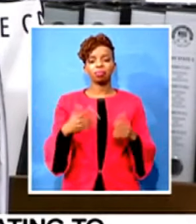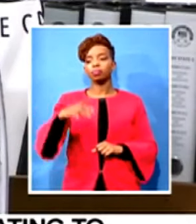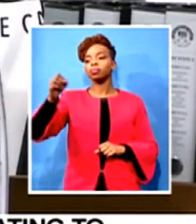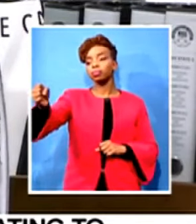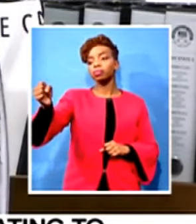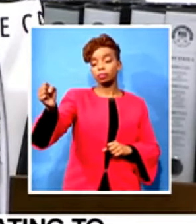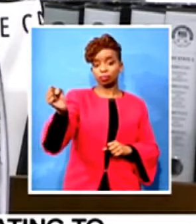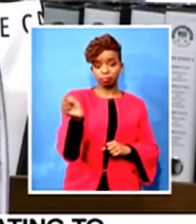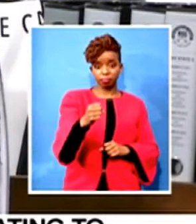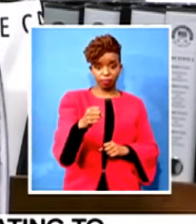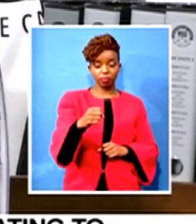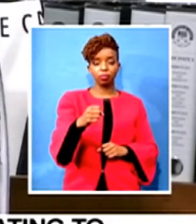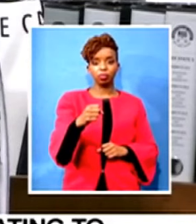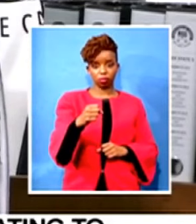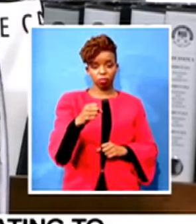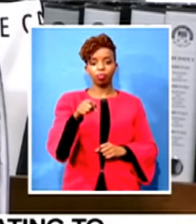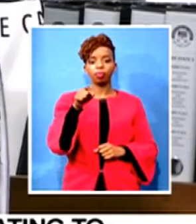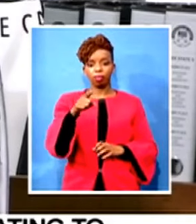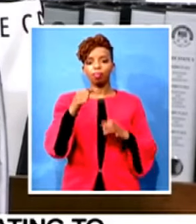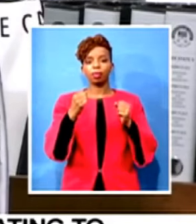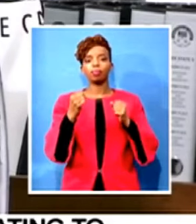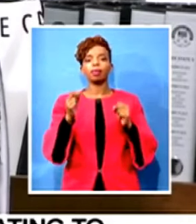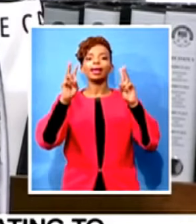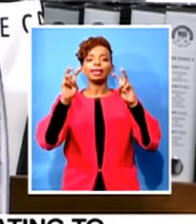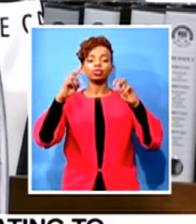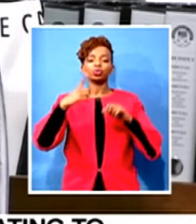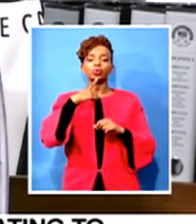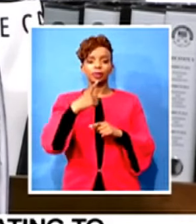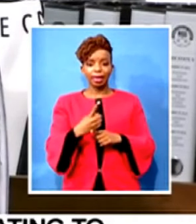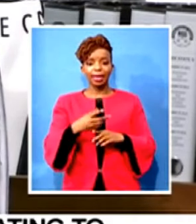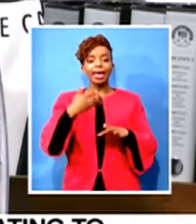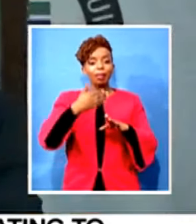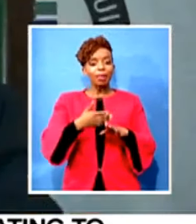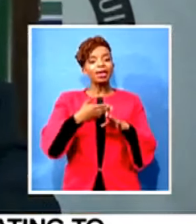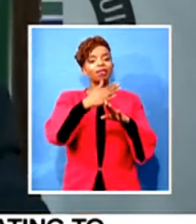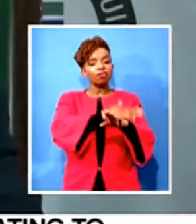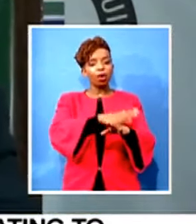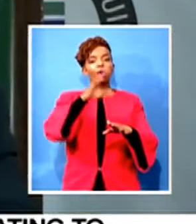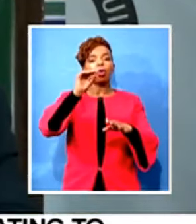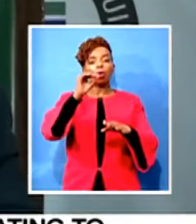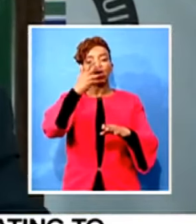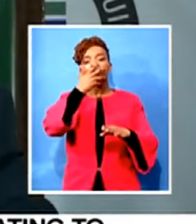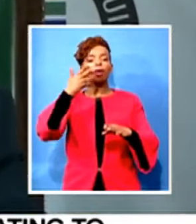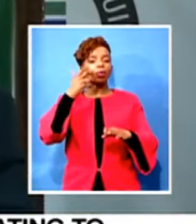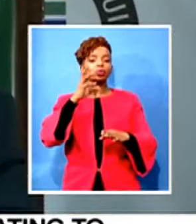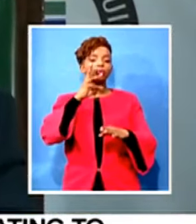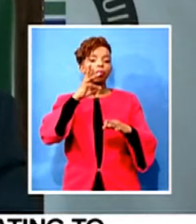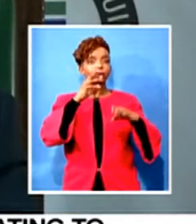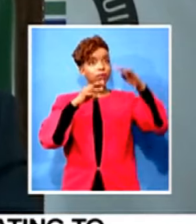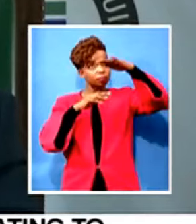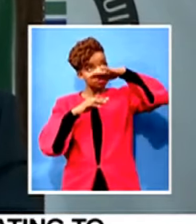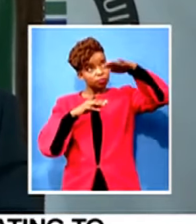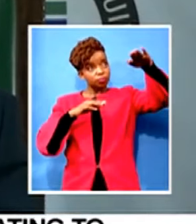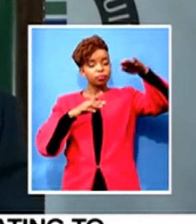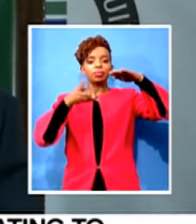say, well, there was a geyser here. And it adds to the cost. Yes, it adds to the cost. Yes. But just to go back, you said the